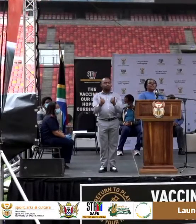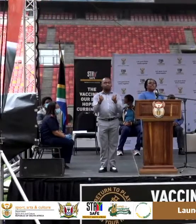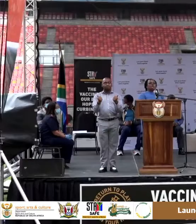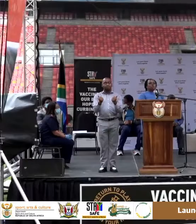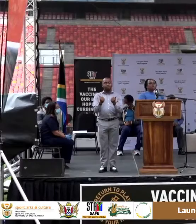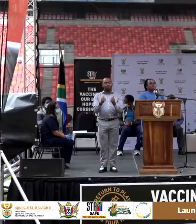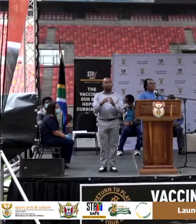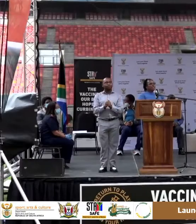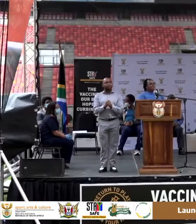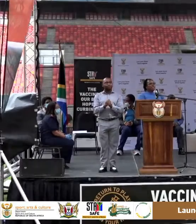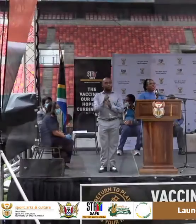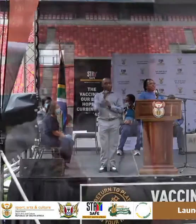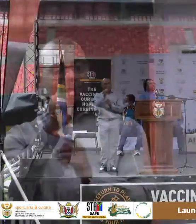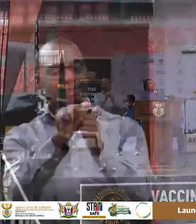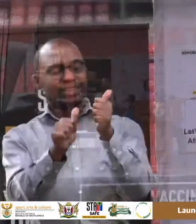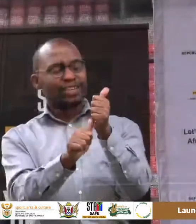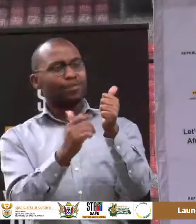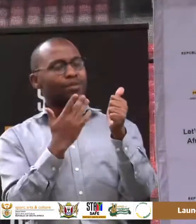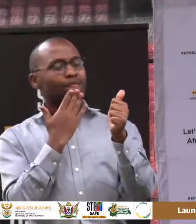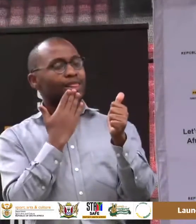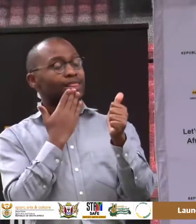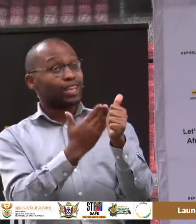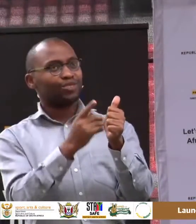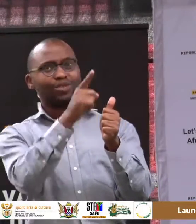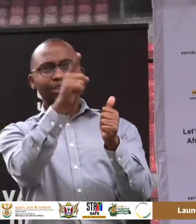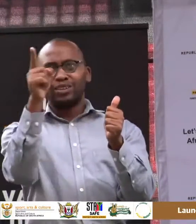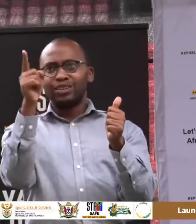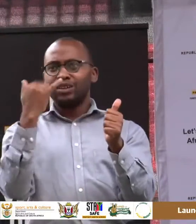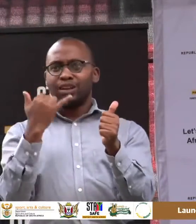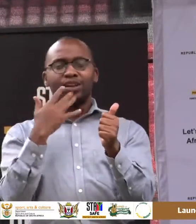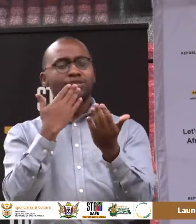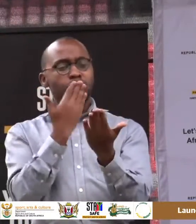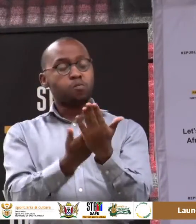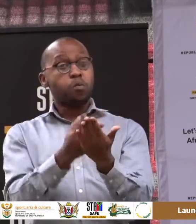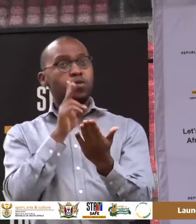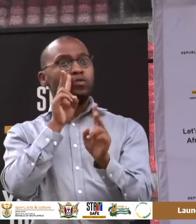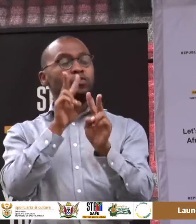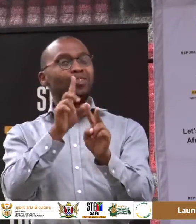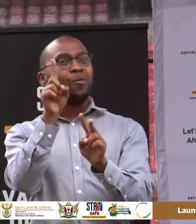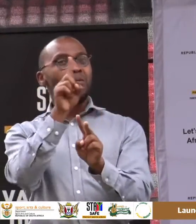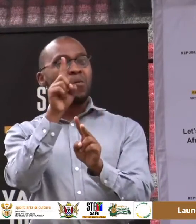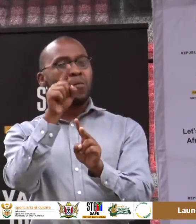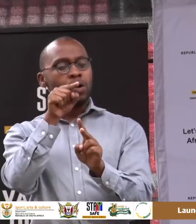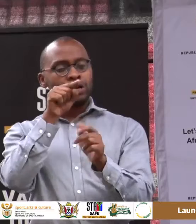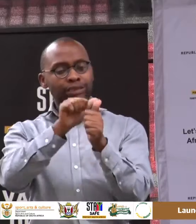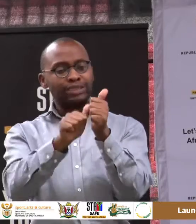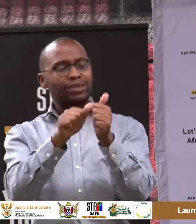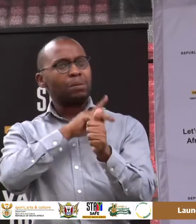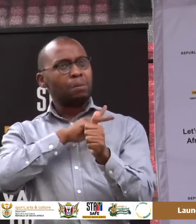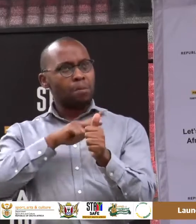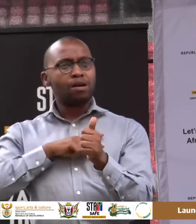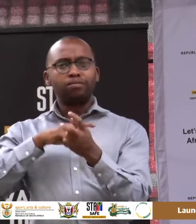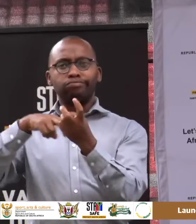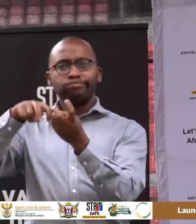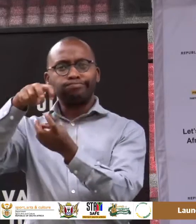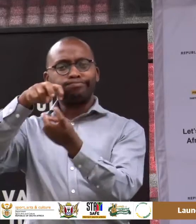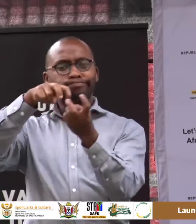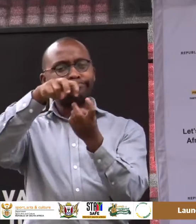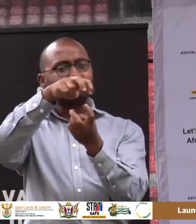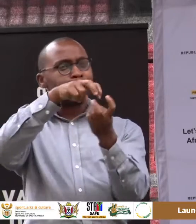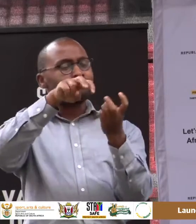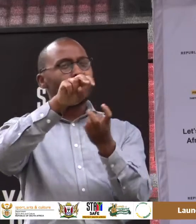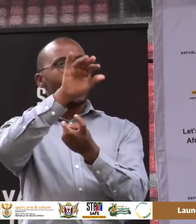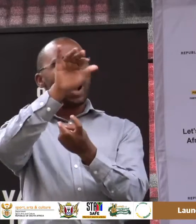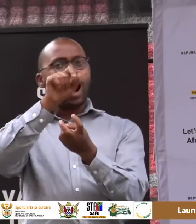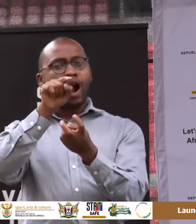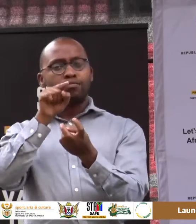the Deputy President has been crisscrossing the country, persuading our people to come forward and